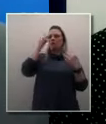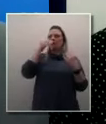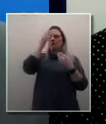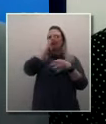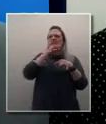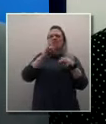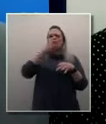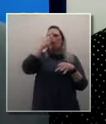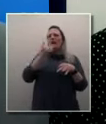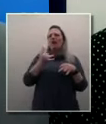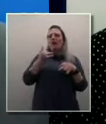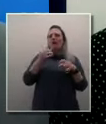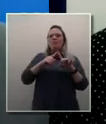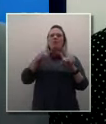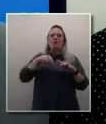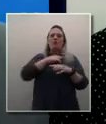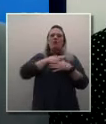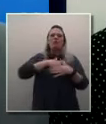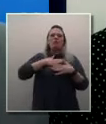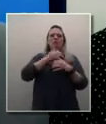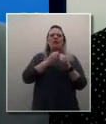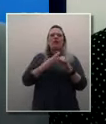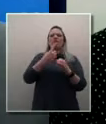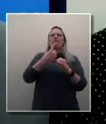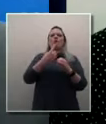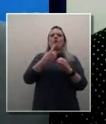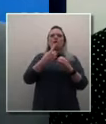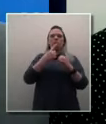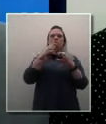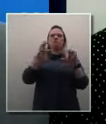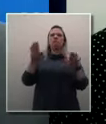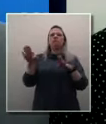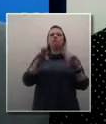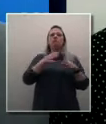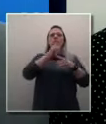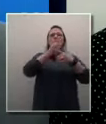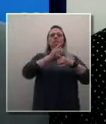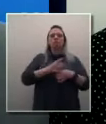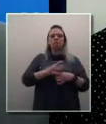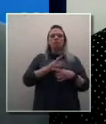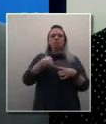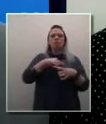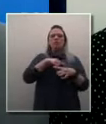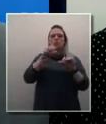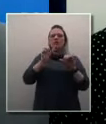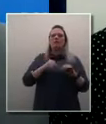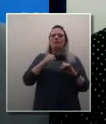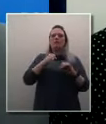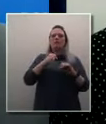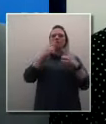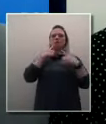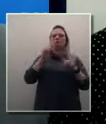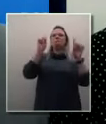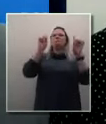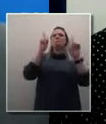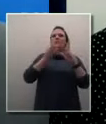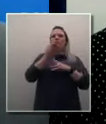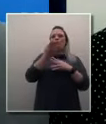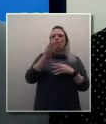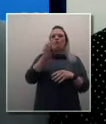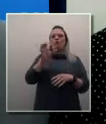case, but we do appreciate everyone acting appropriately so that we can get through this coronavirus